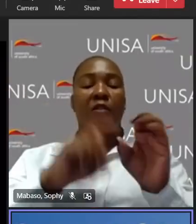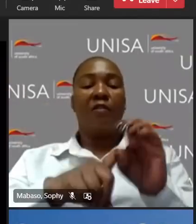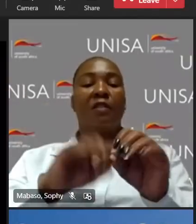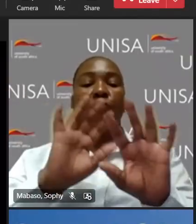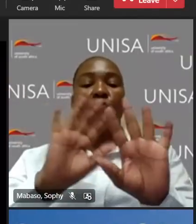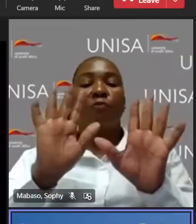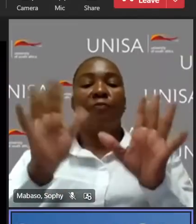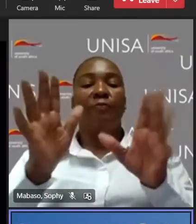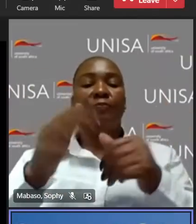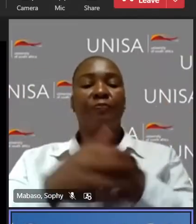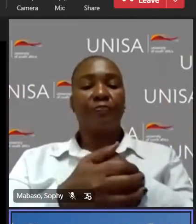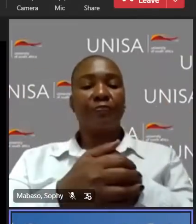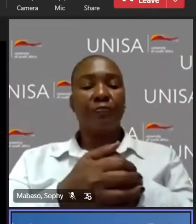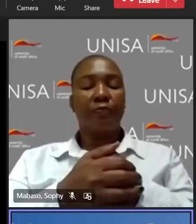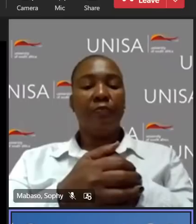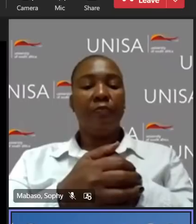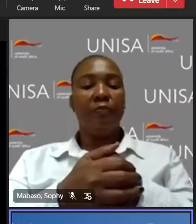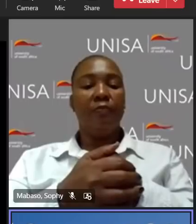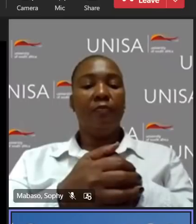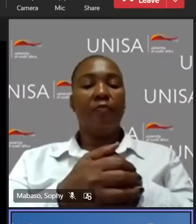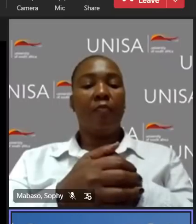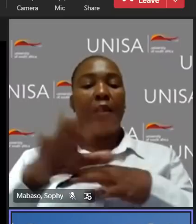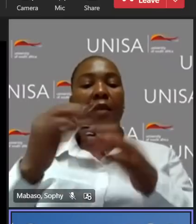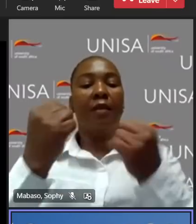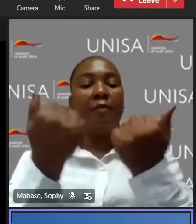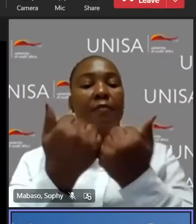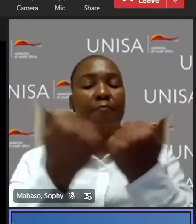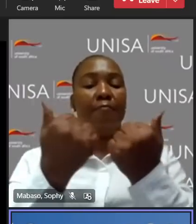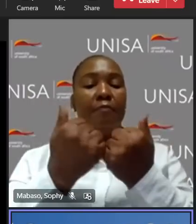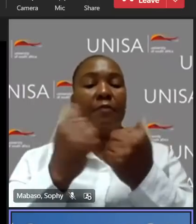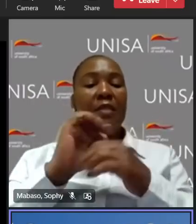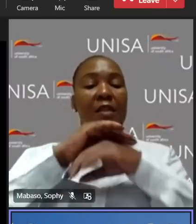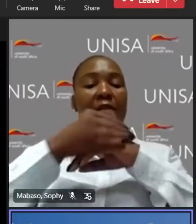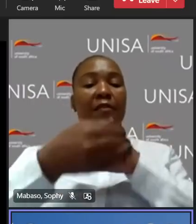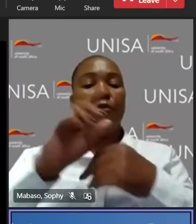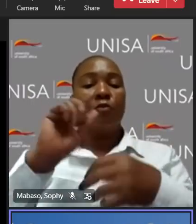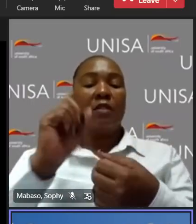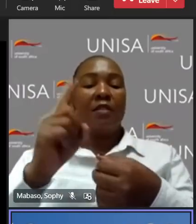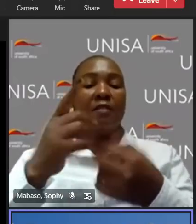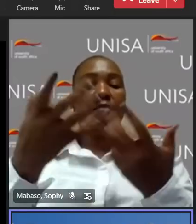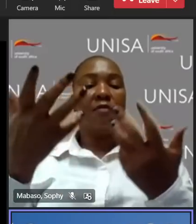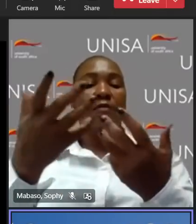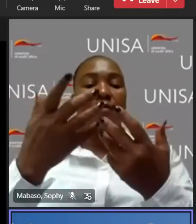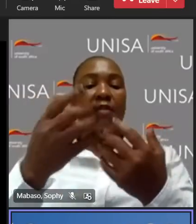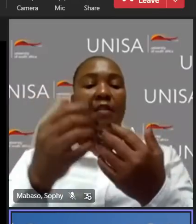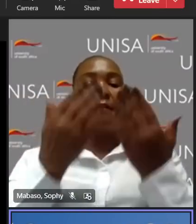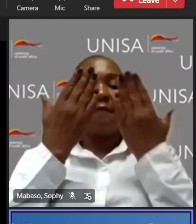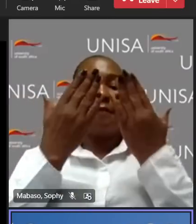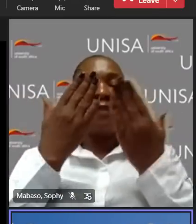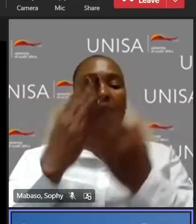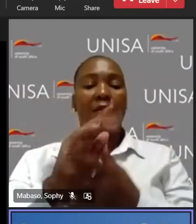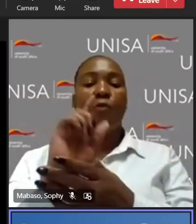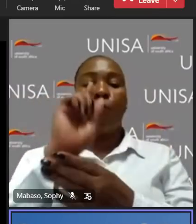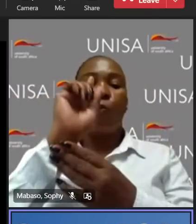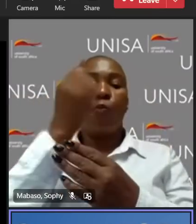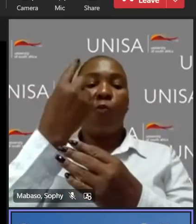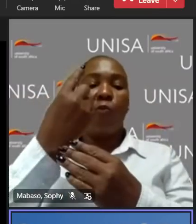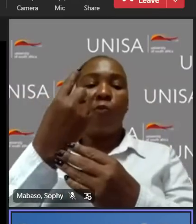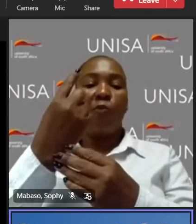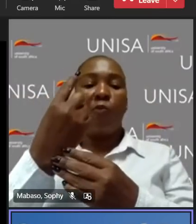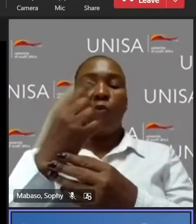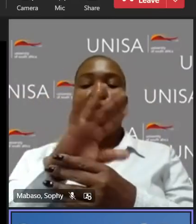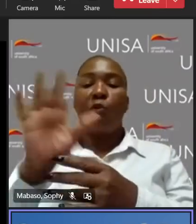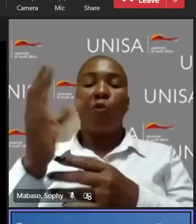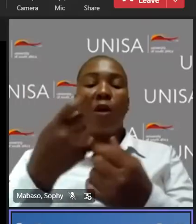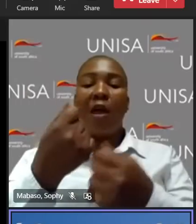qualification. The bursary as well, what it covers, it only covers tuition fees. There are no